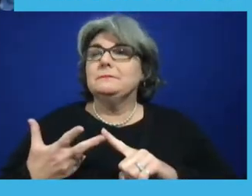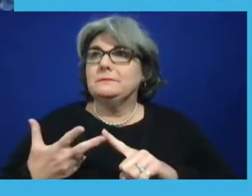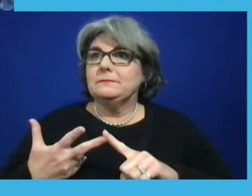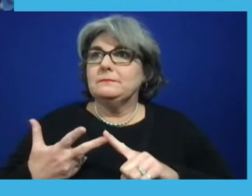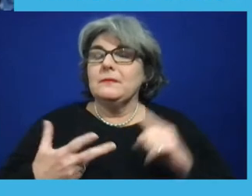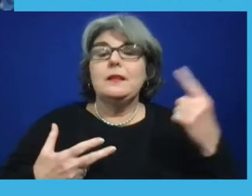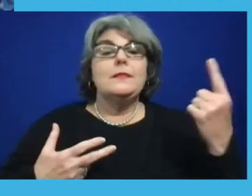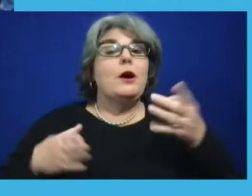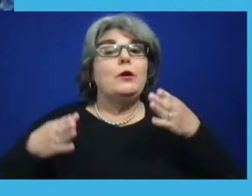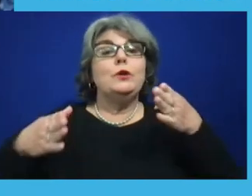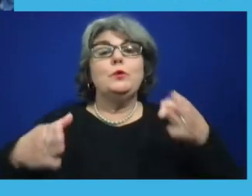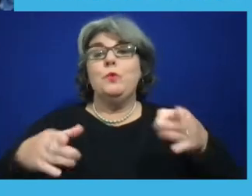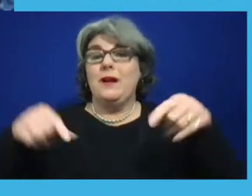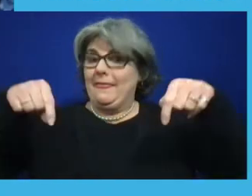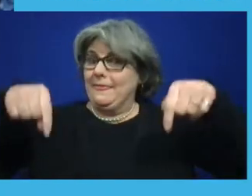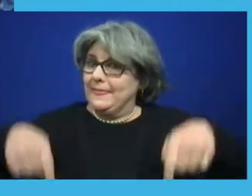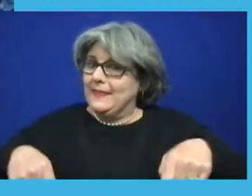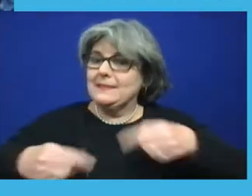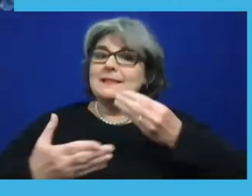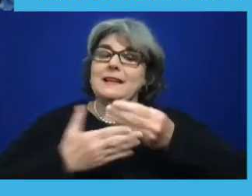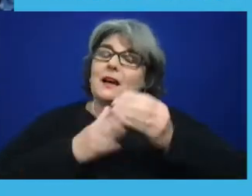Despair is not an option.